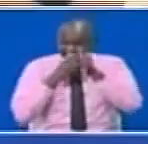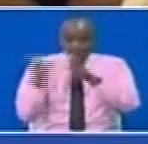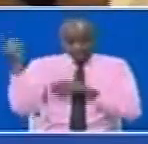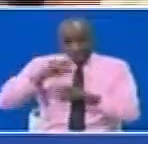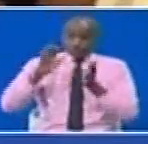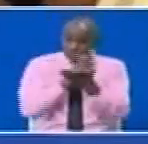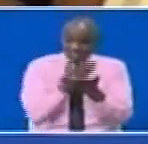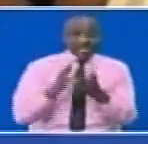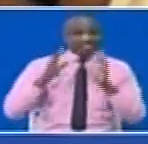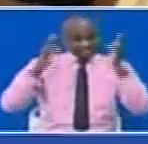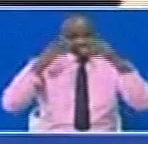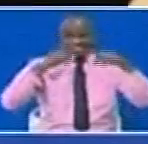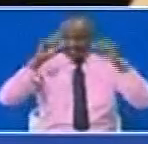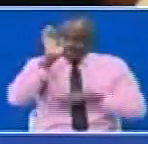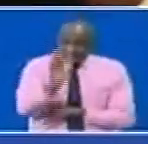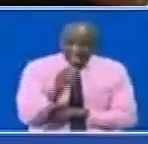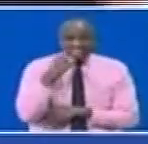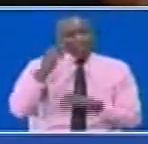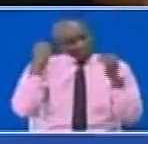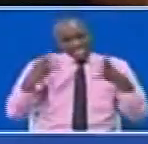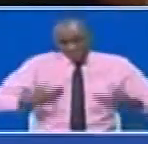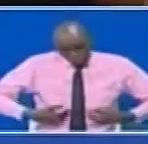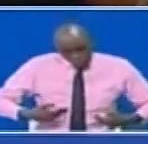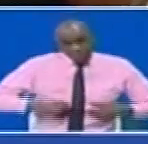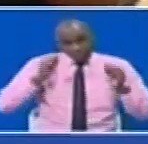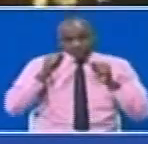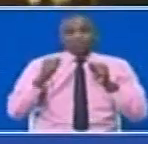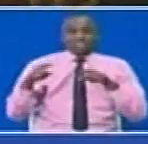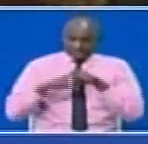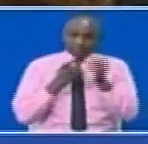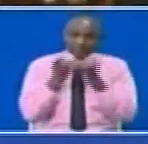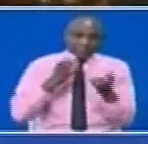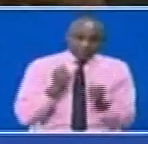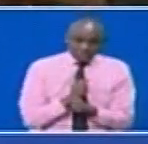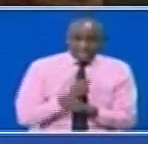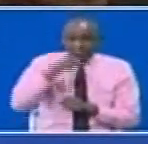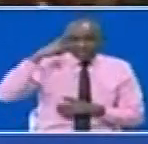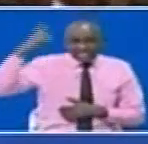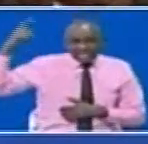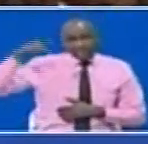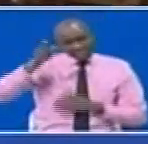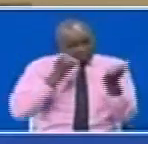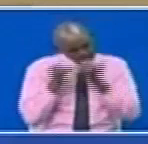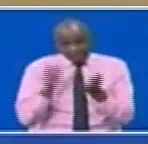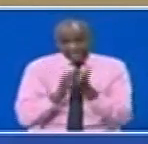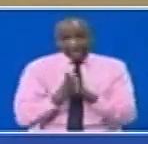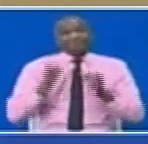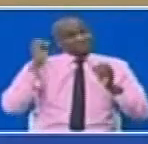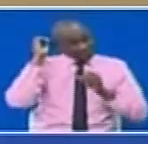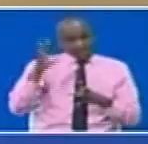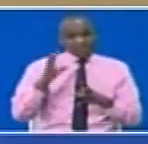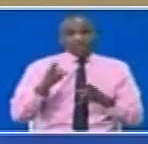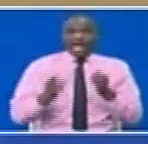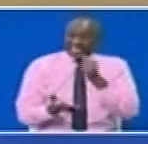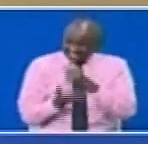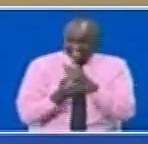in his success and encourage more youths to take up new business challenges. His dream is to expand the business empire and at the same time